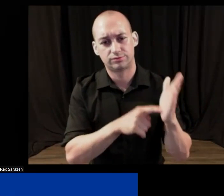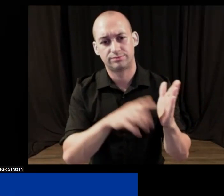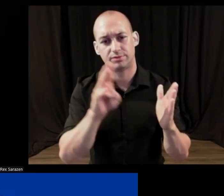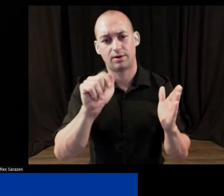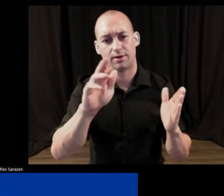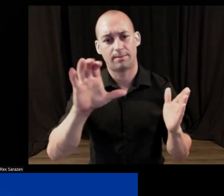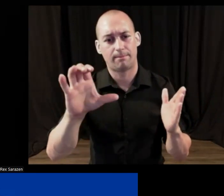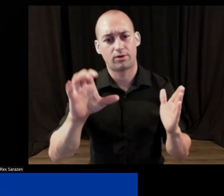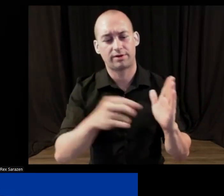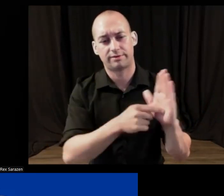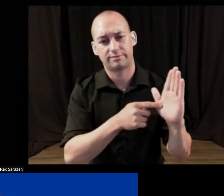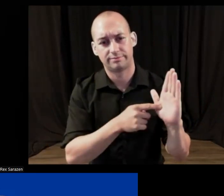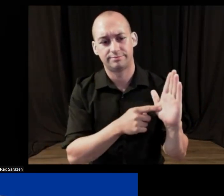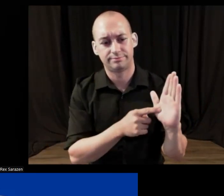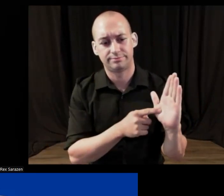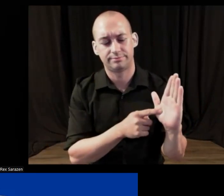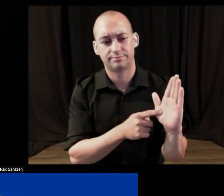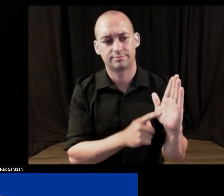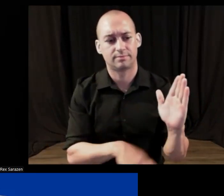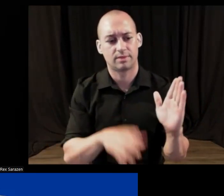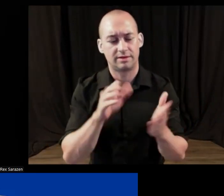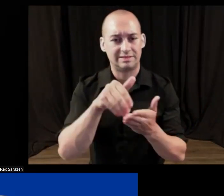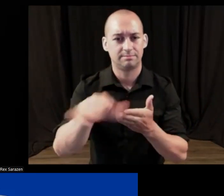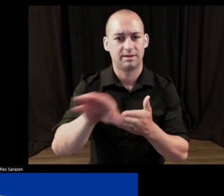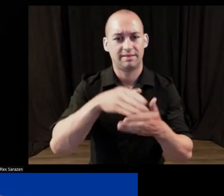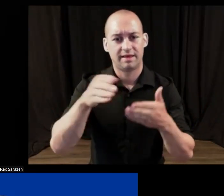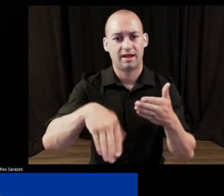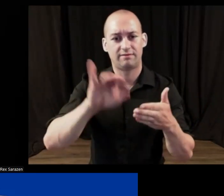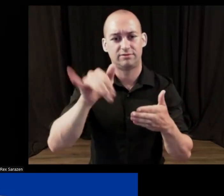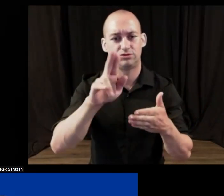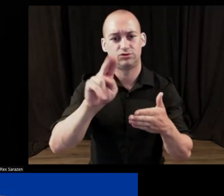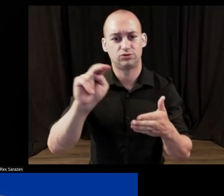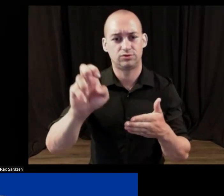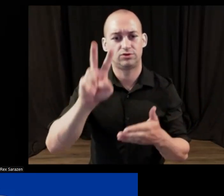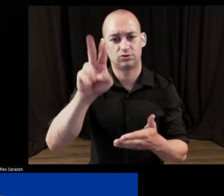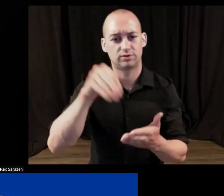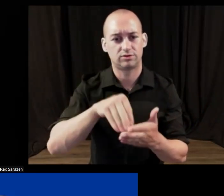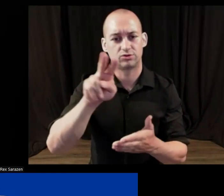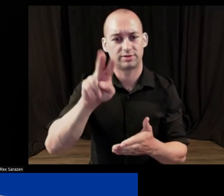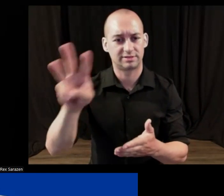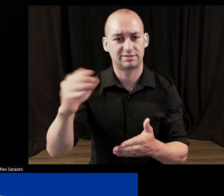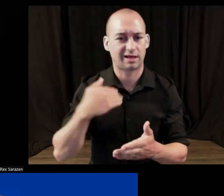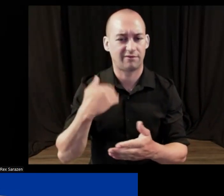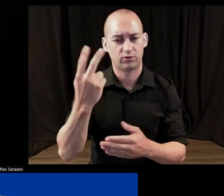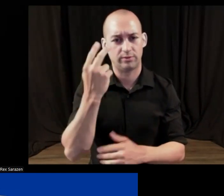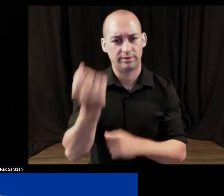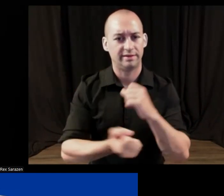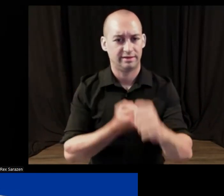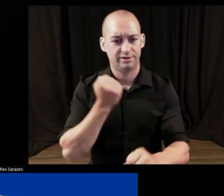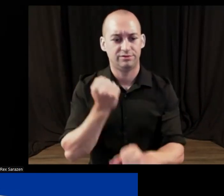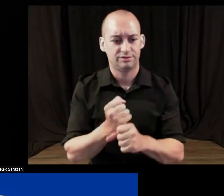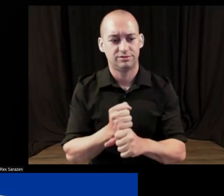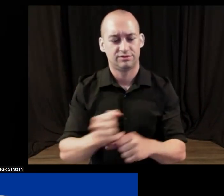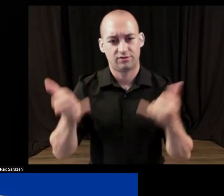will be submitted by the end of June of 2026. So we have a good 2 years now to embark on